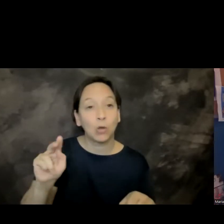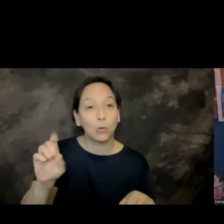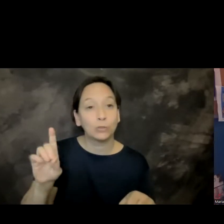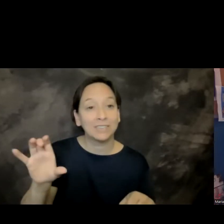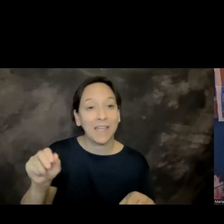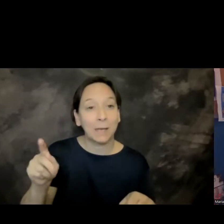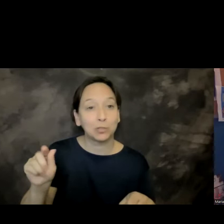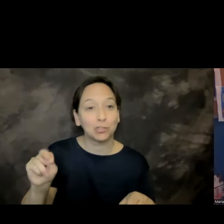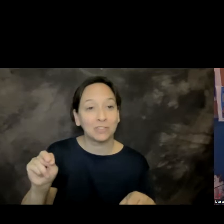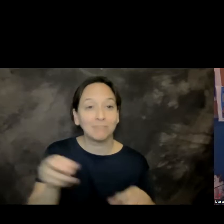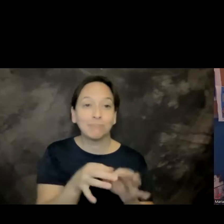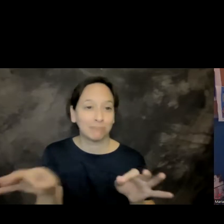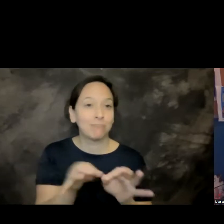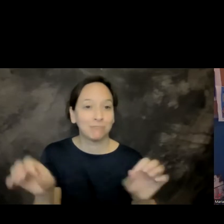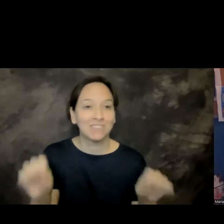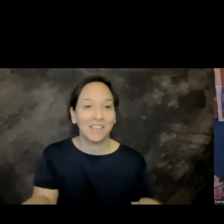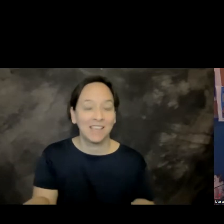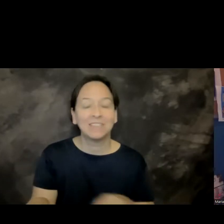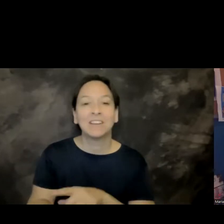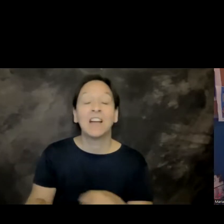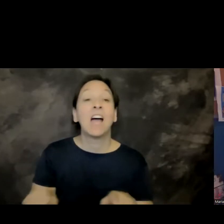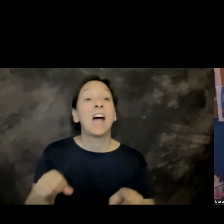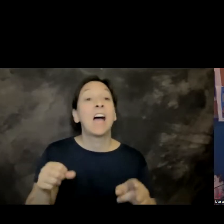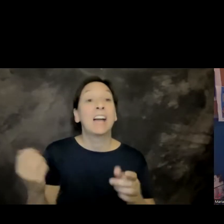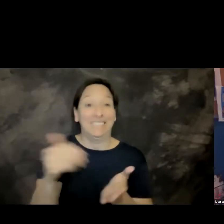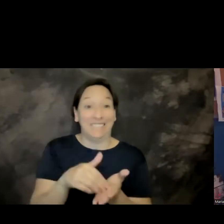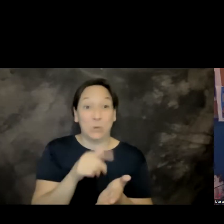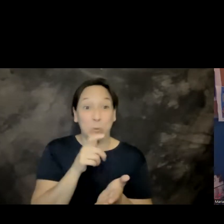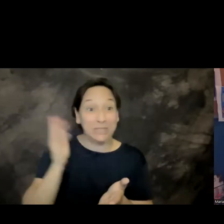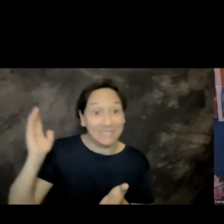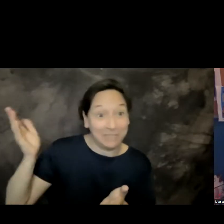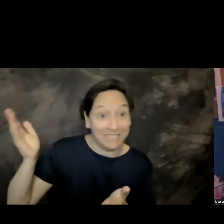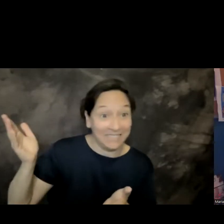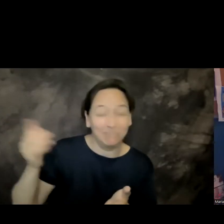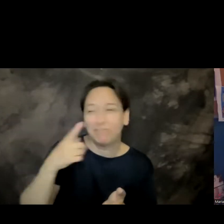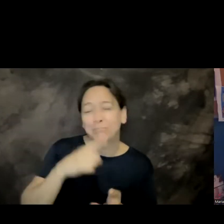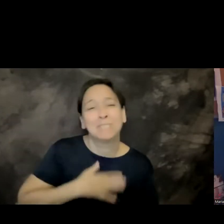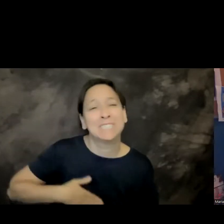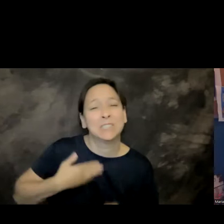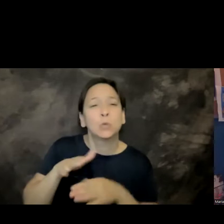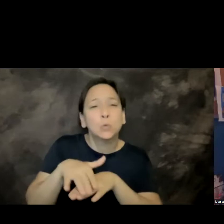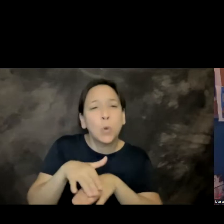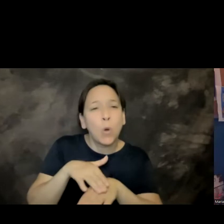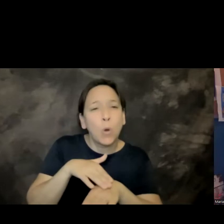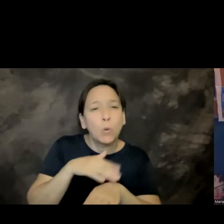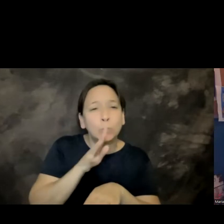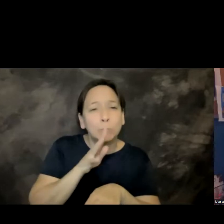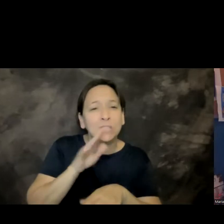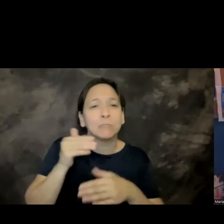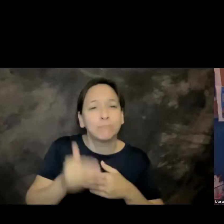slowly, please, so that interpretation can happen smoothly. So I will kick it off to you,